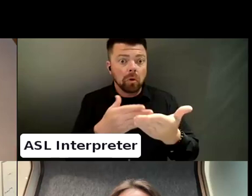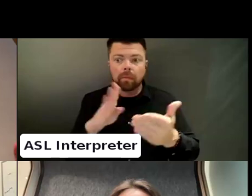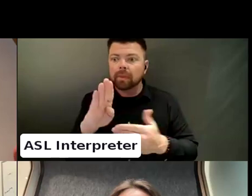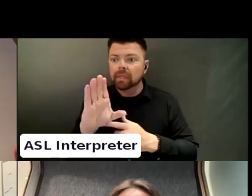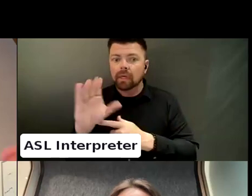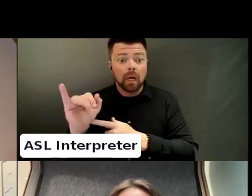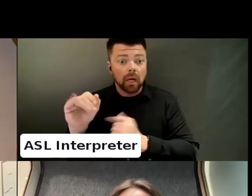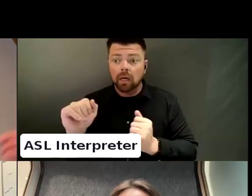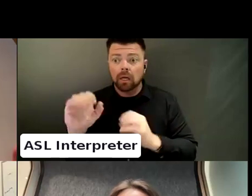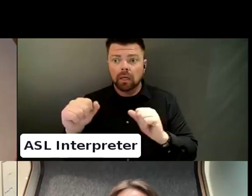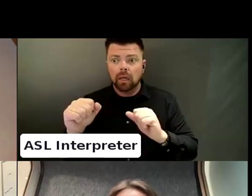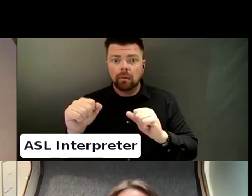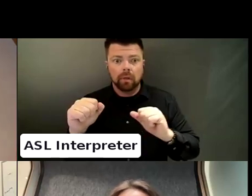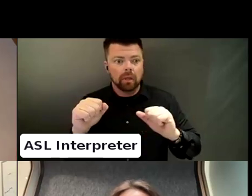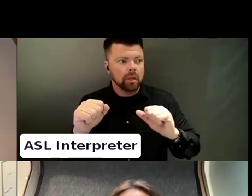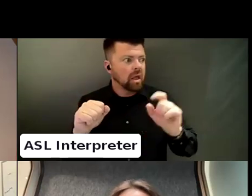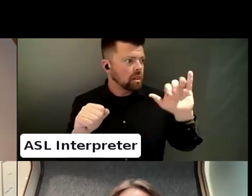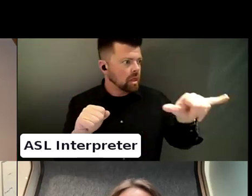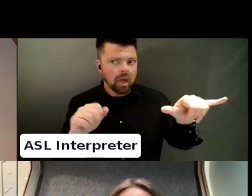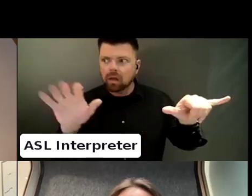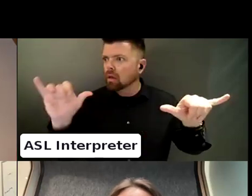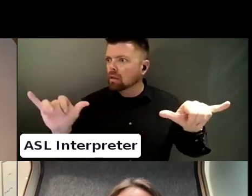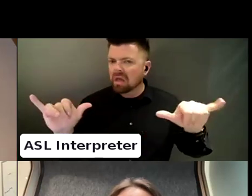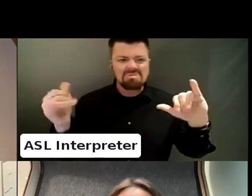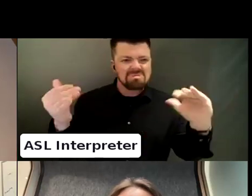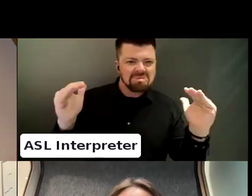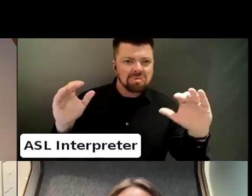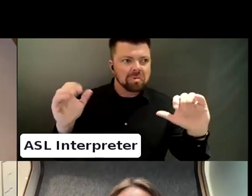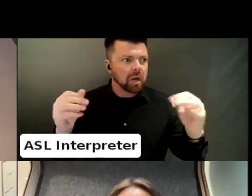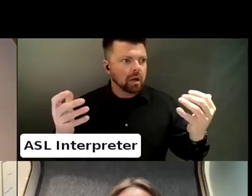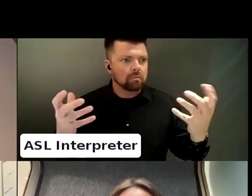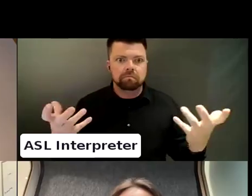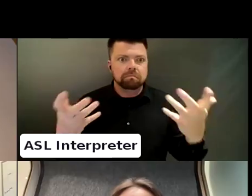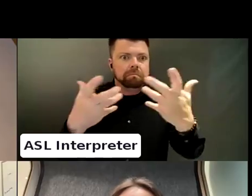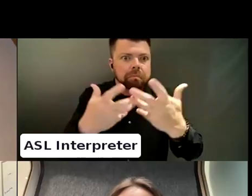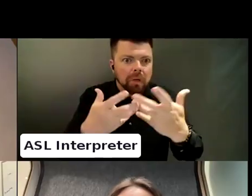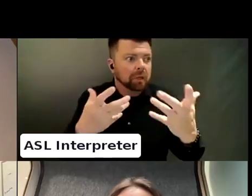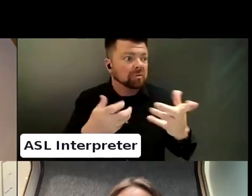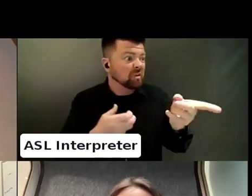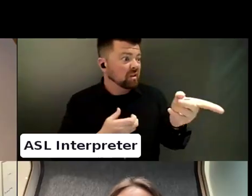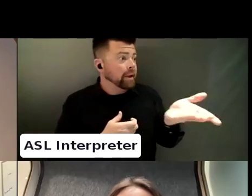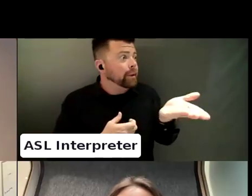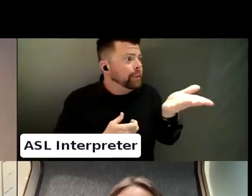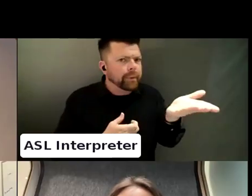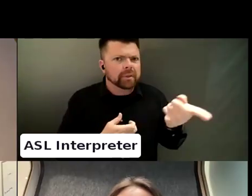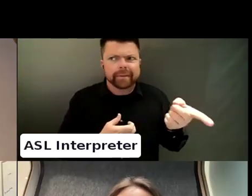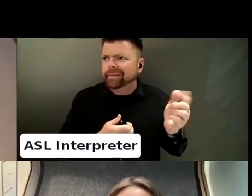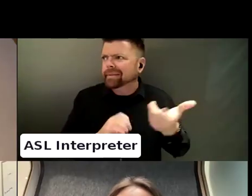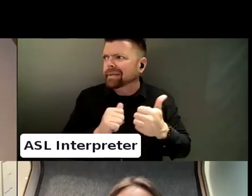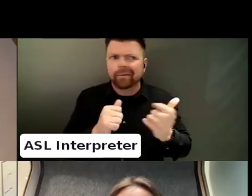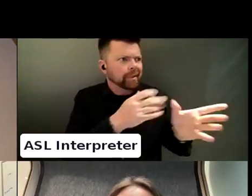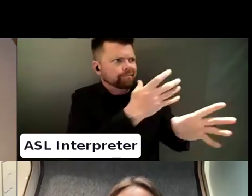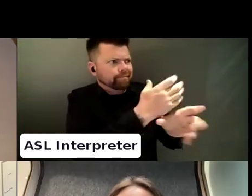can be interconnected, so another company might be able to step in, much like they do in the cardiac space